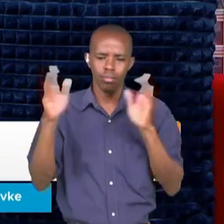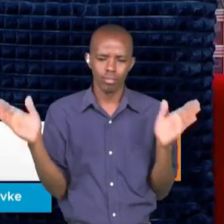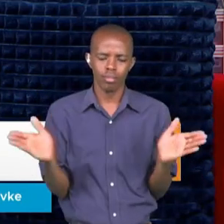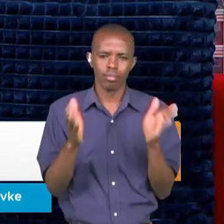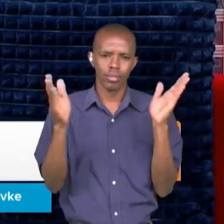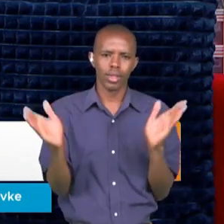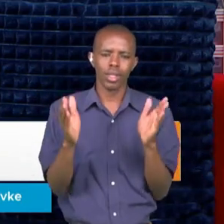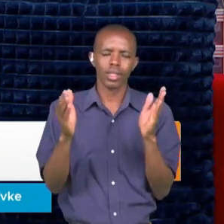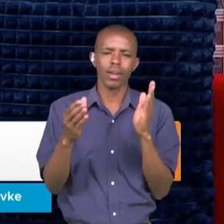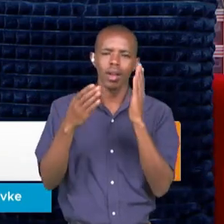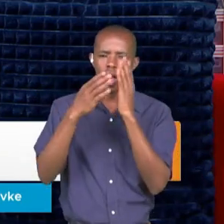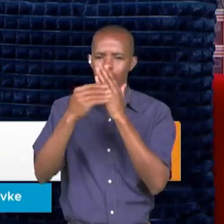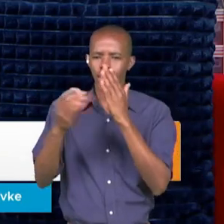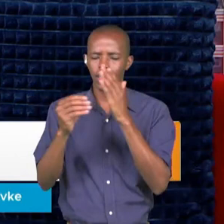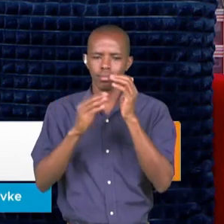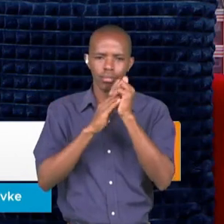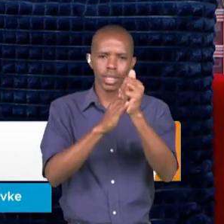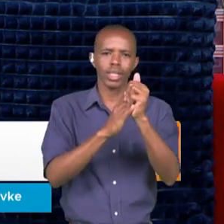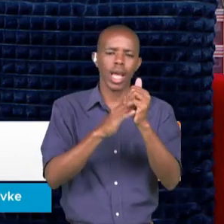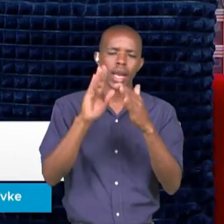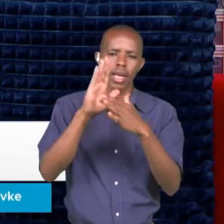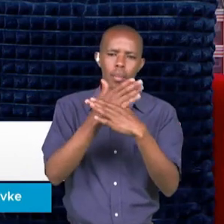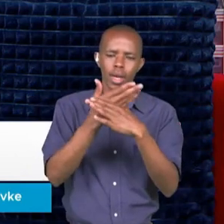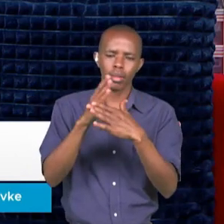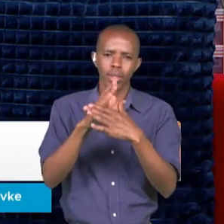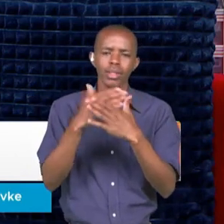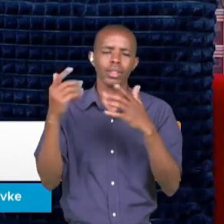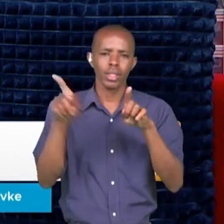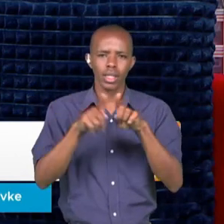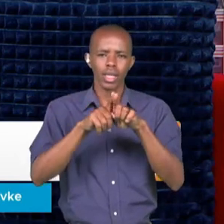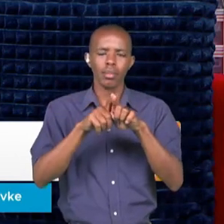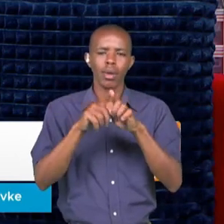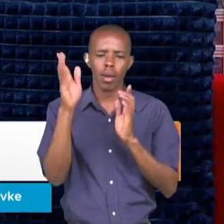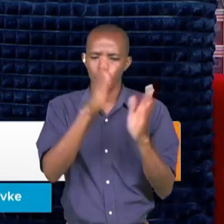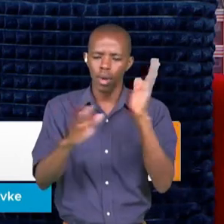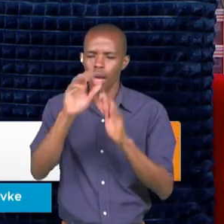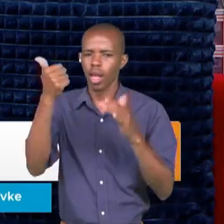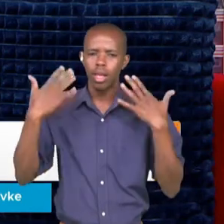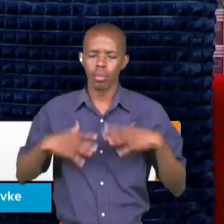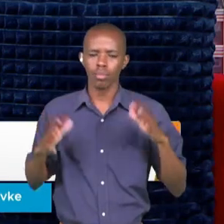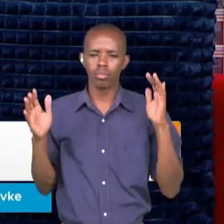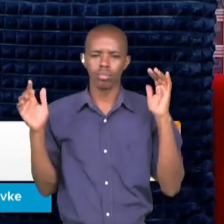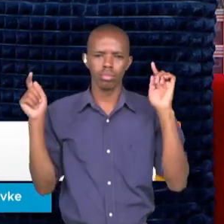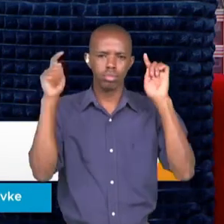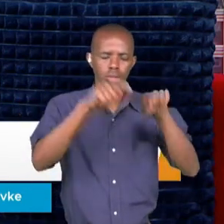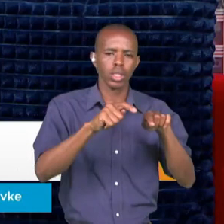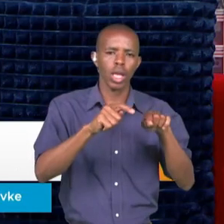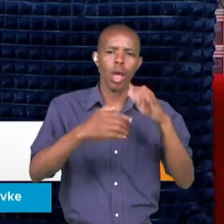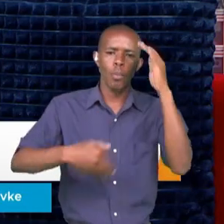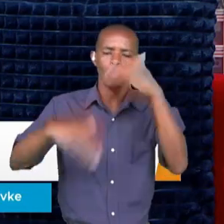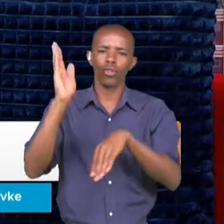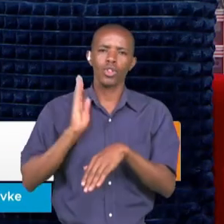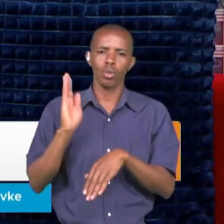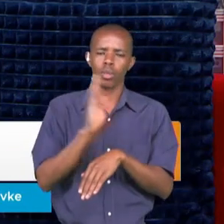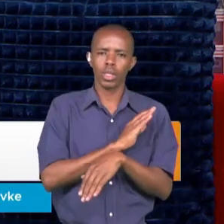also have some career guidance departments and also organize for other people to come, these professional bodies, let's say